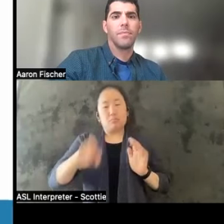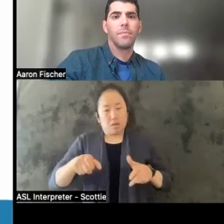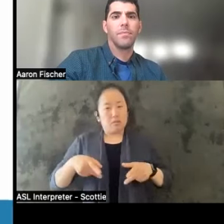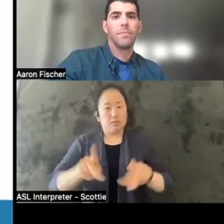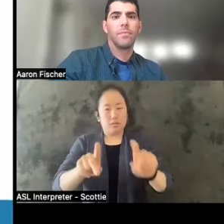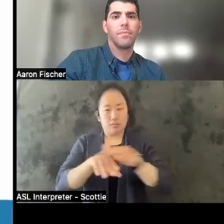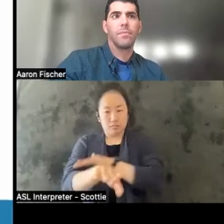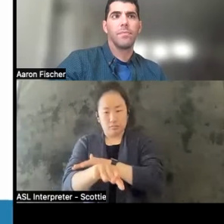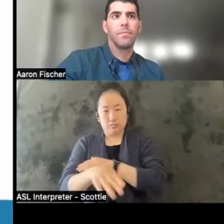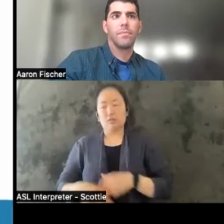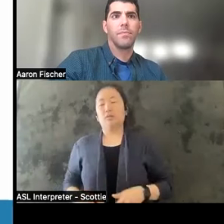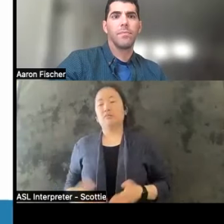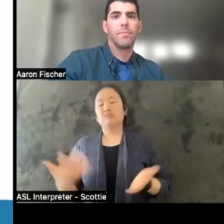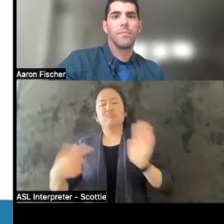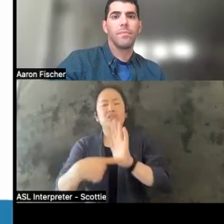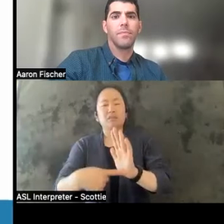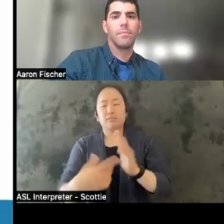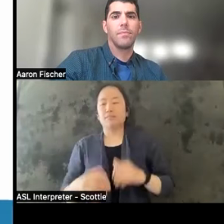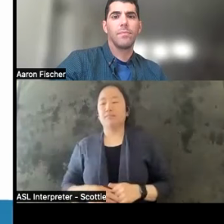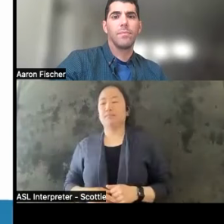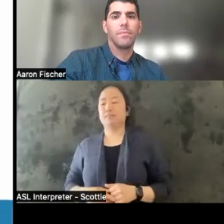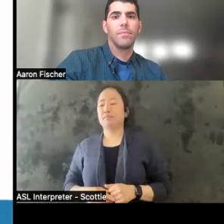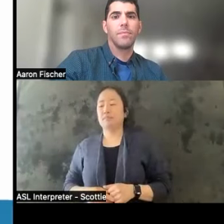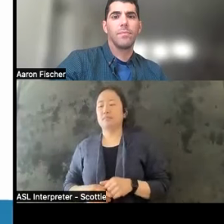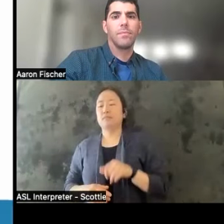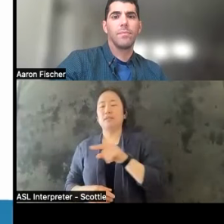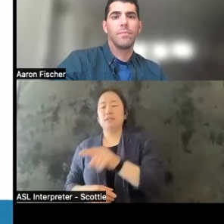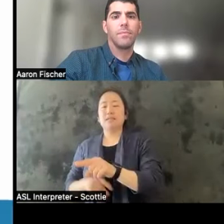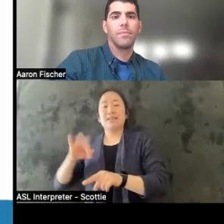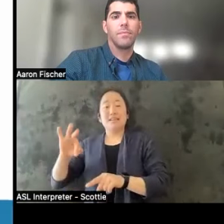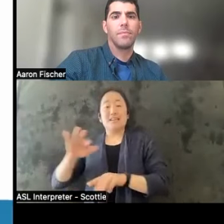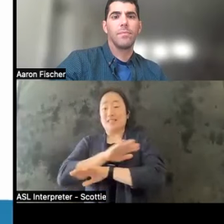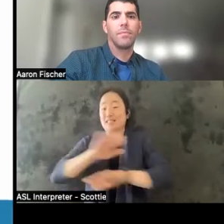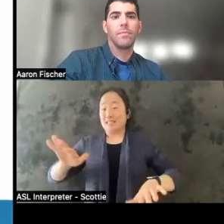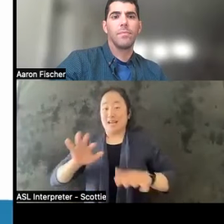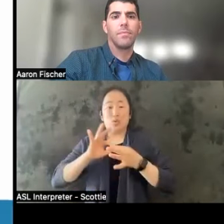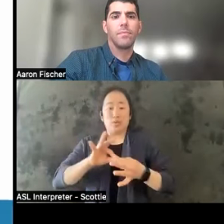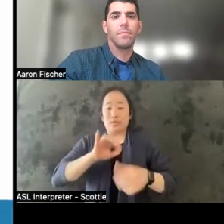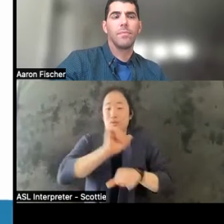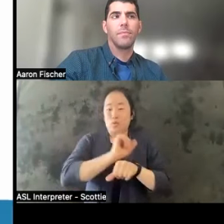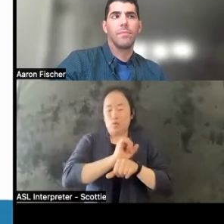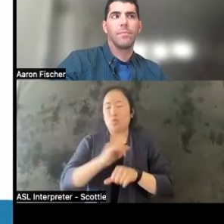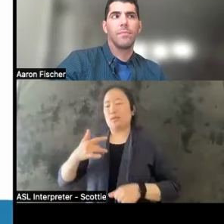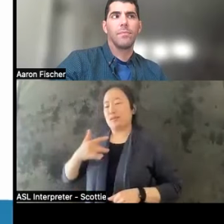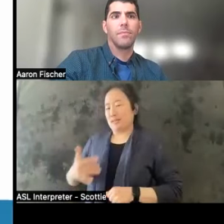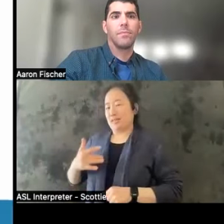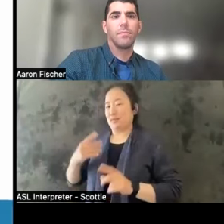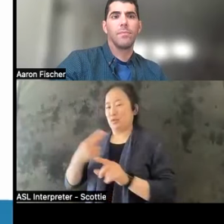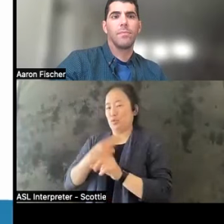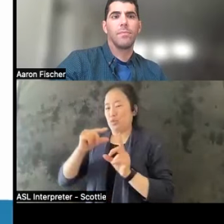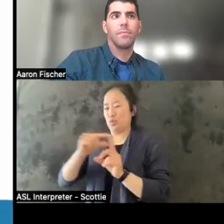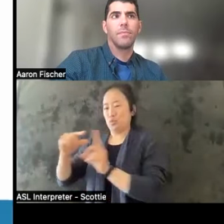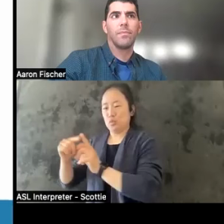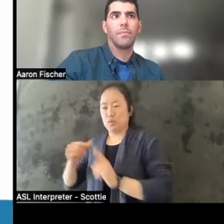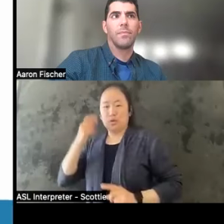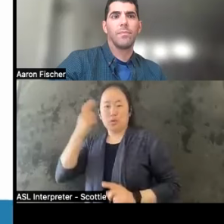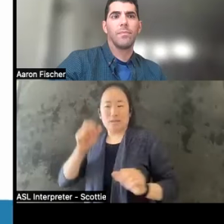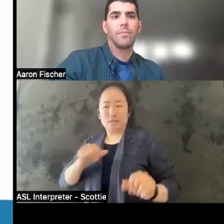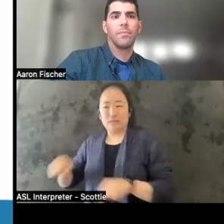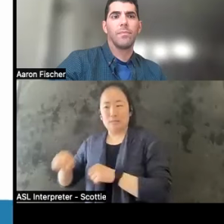this terminology is what we use in the non-employment context, but the concept is exactly the same. There's sort of